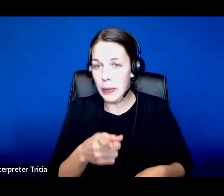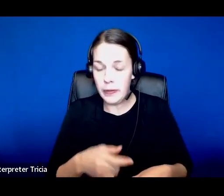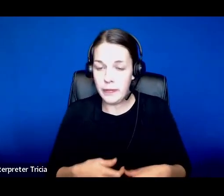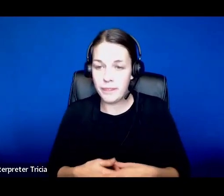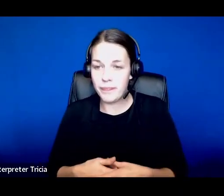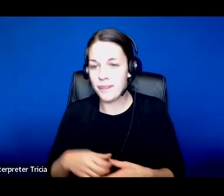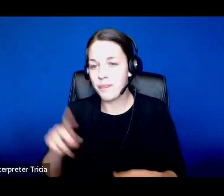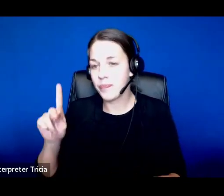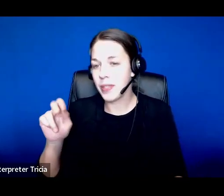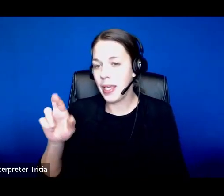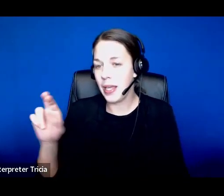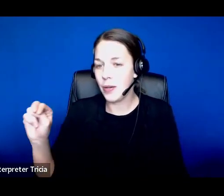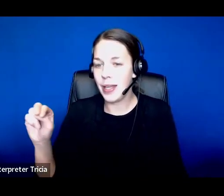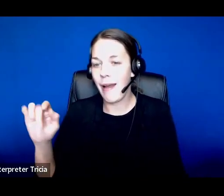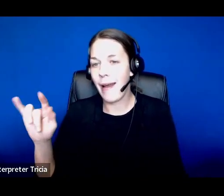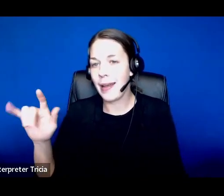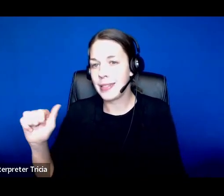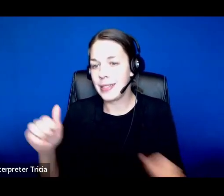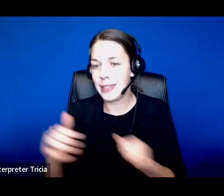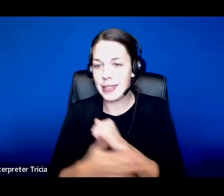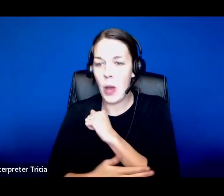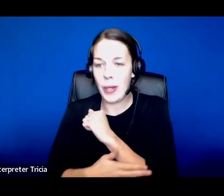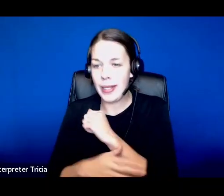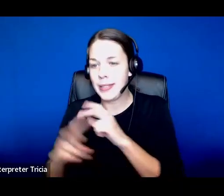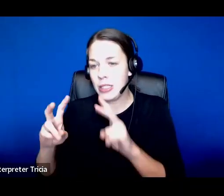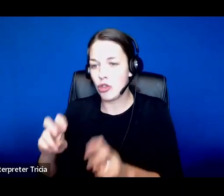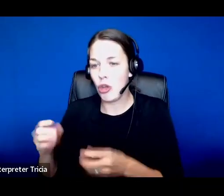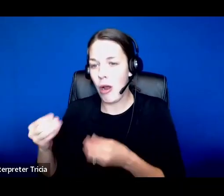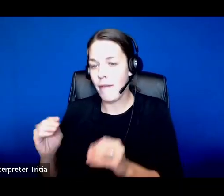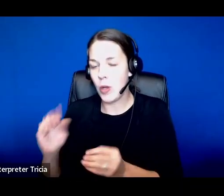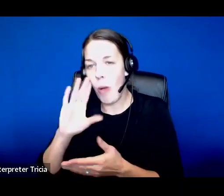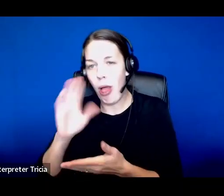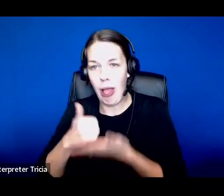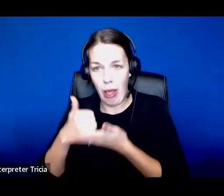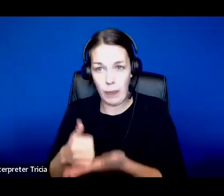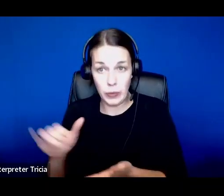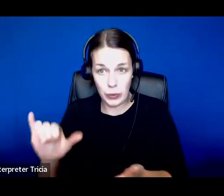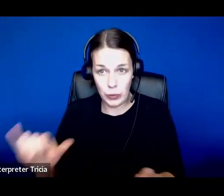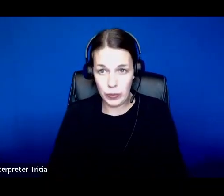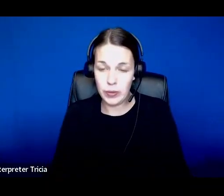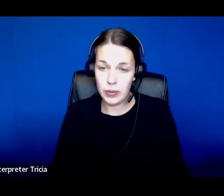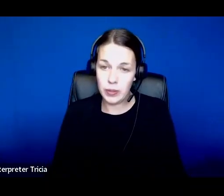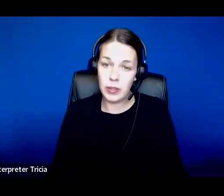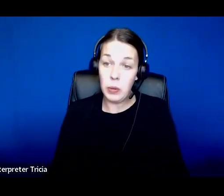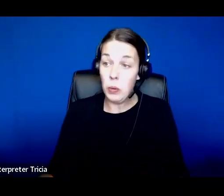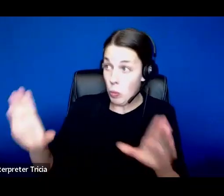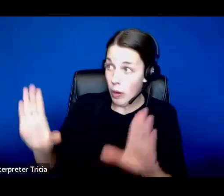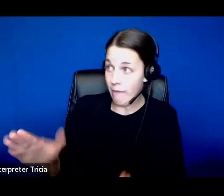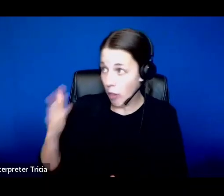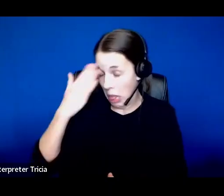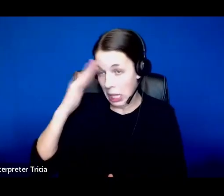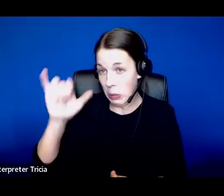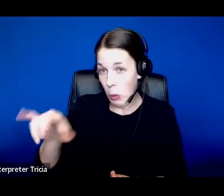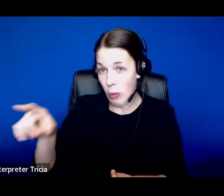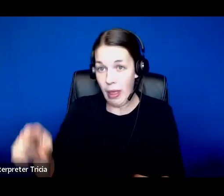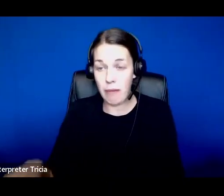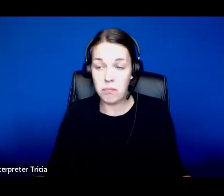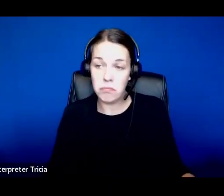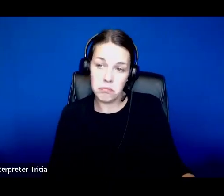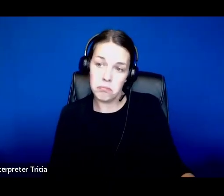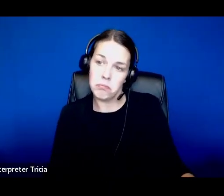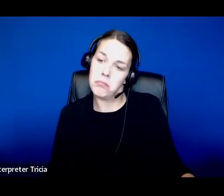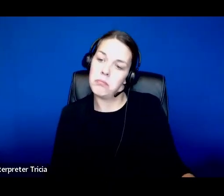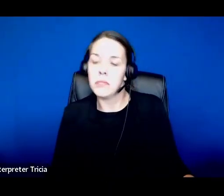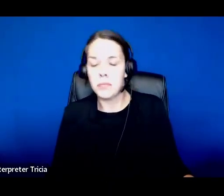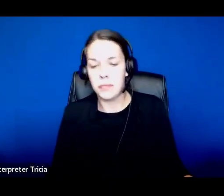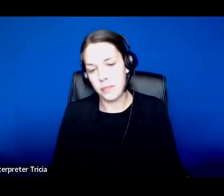Oh, Karen says that the Itasca County Assessor's Office will help you do these. That's wonderful. I did not know that. So